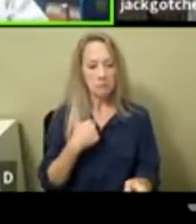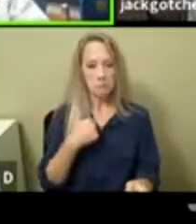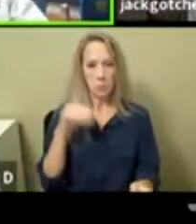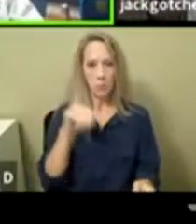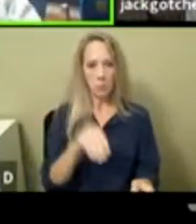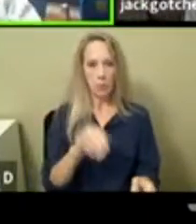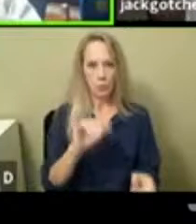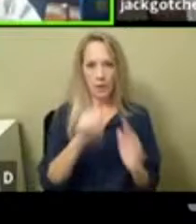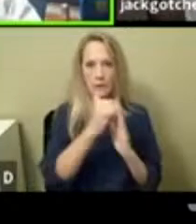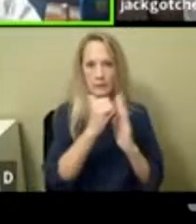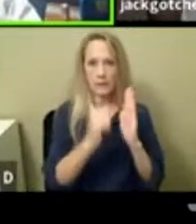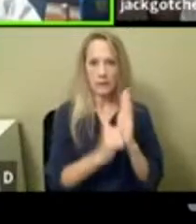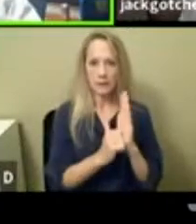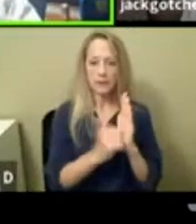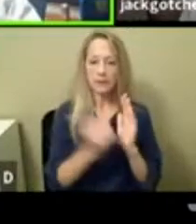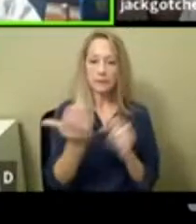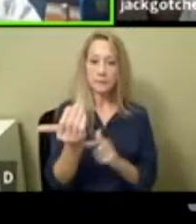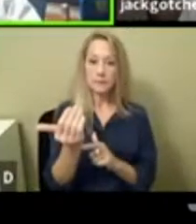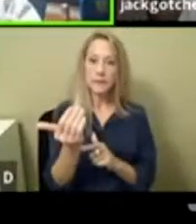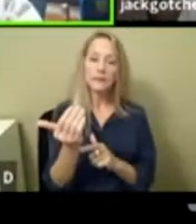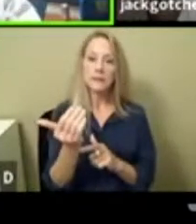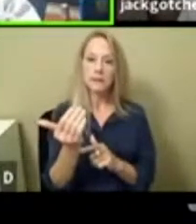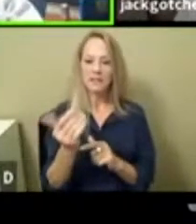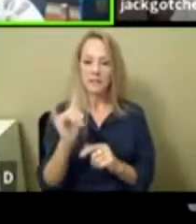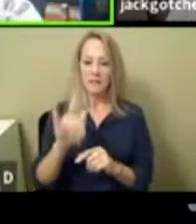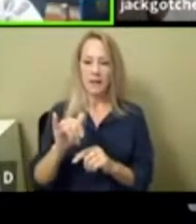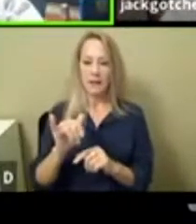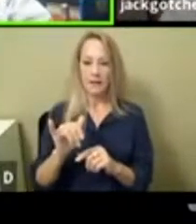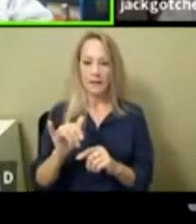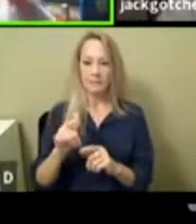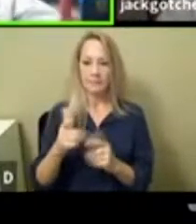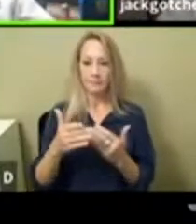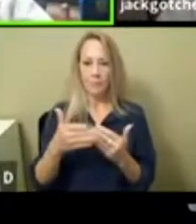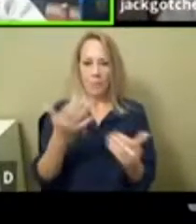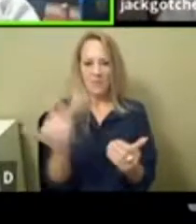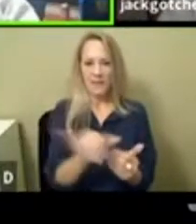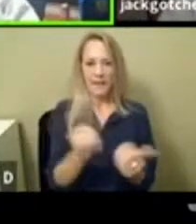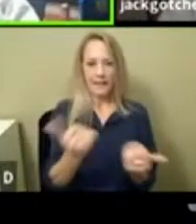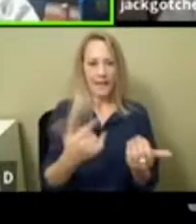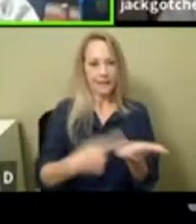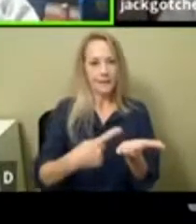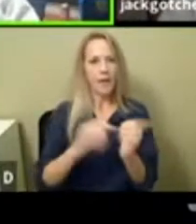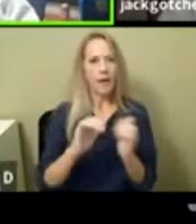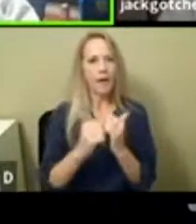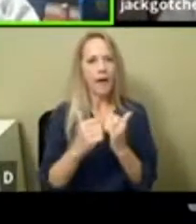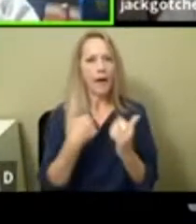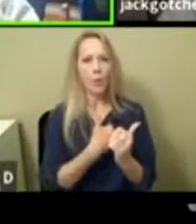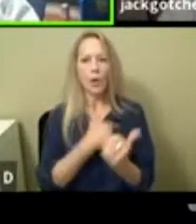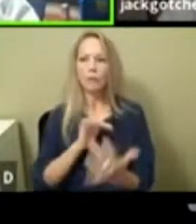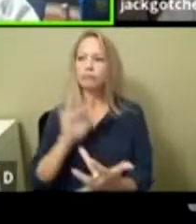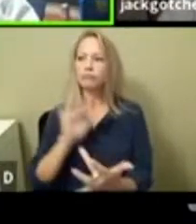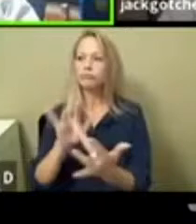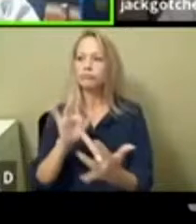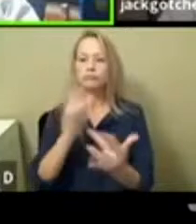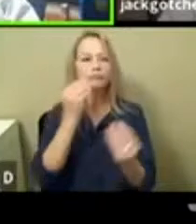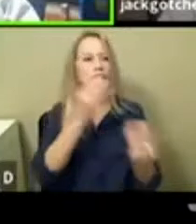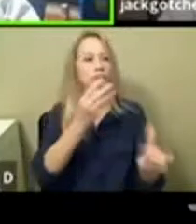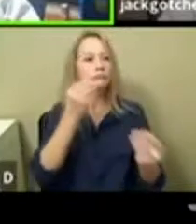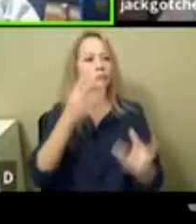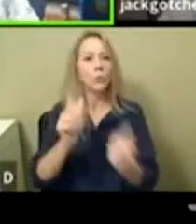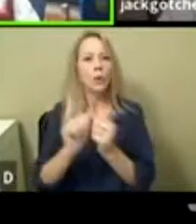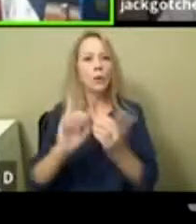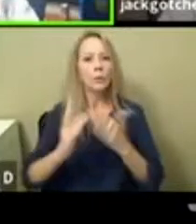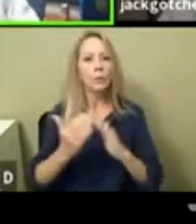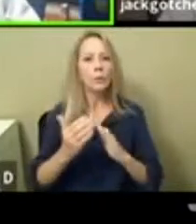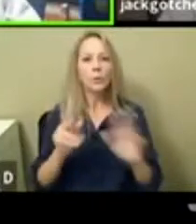really kind of setting the stage for this discussion about how do we get out there and engage in the community and whatnot. And